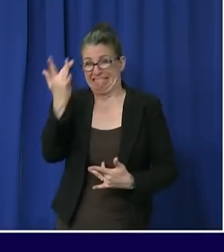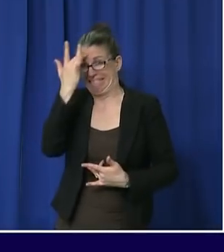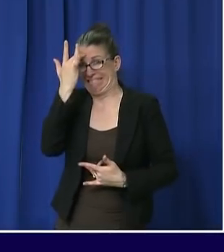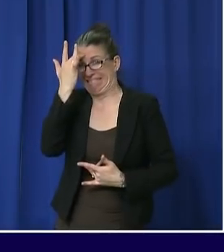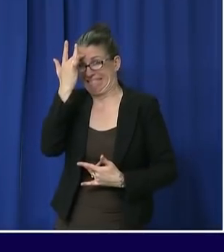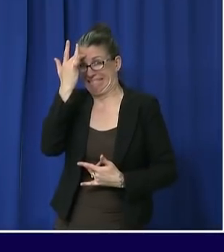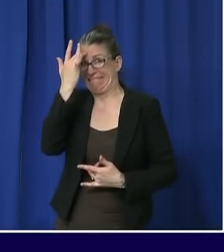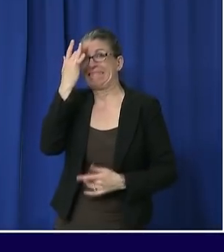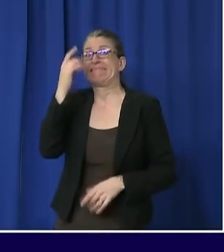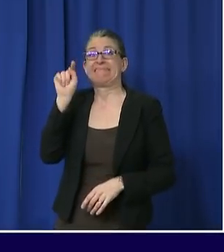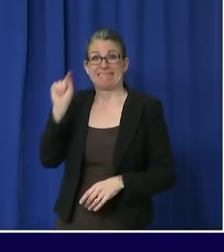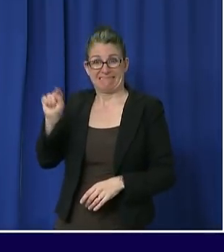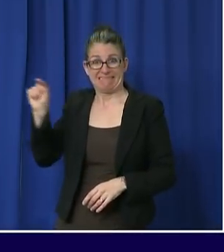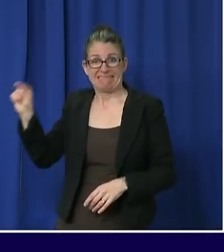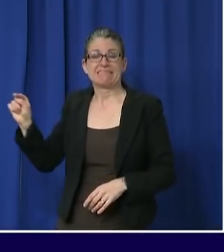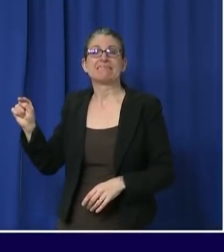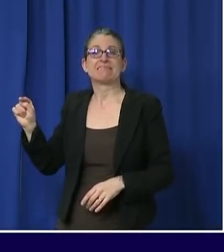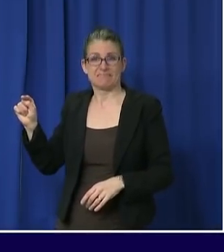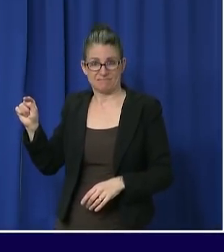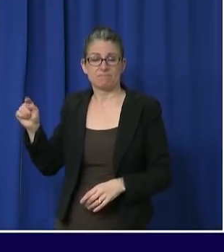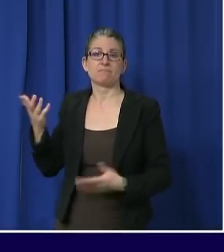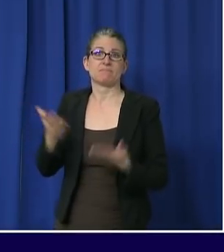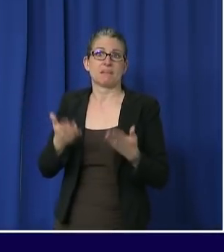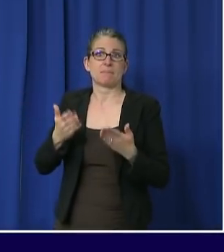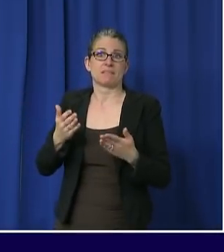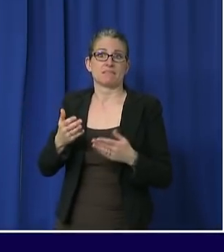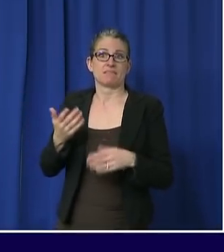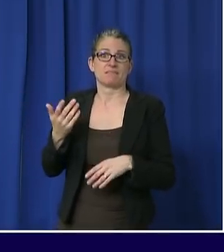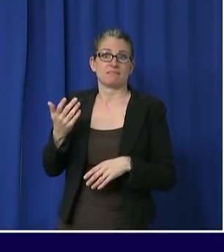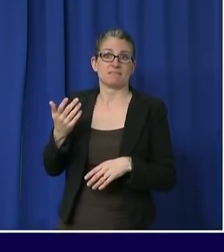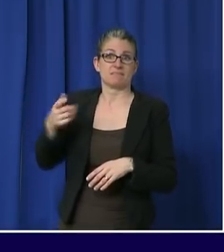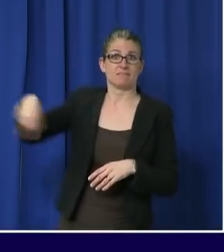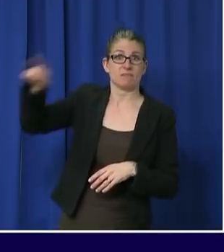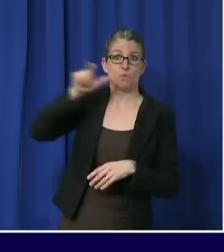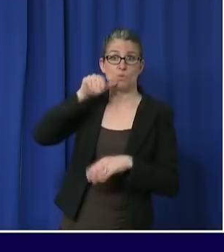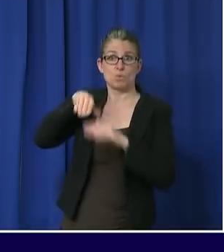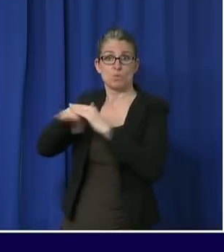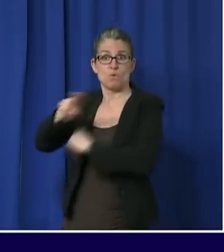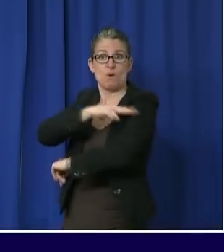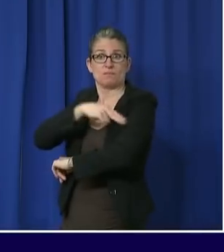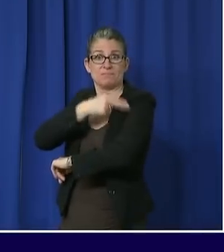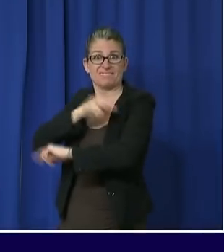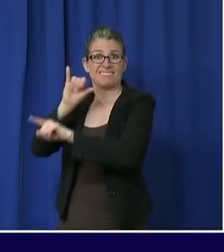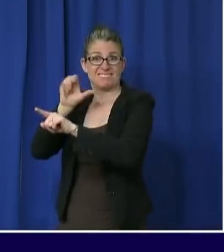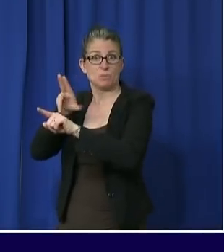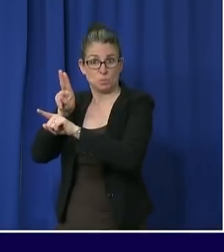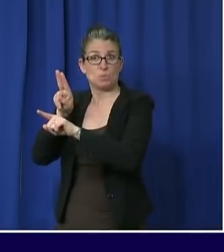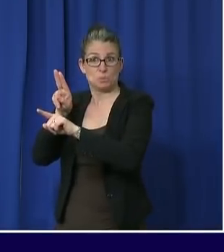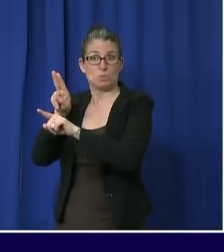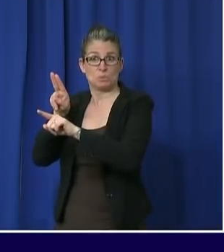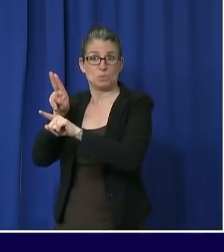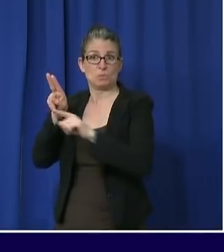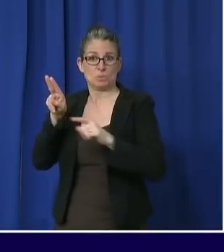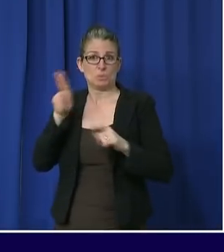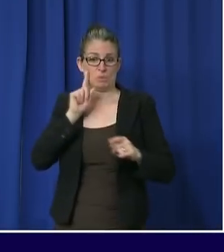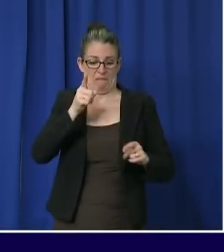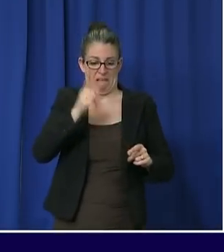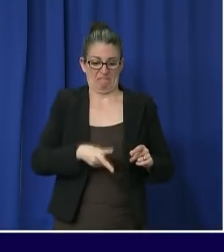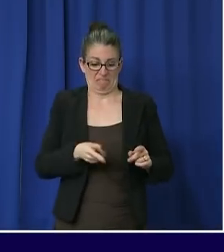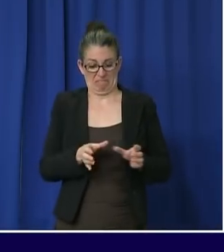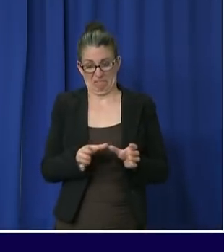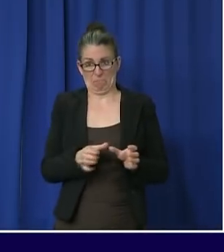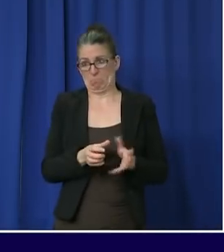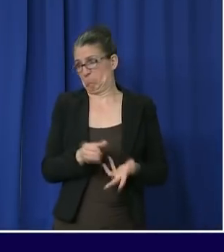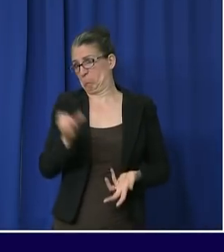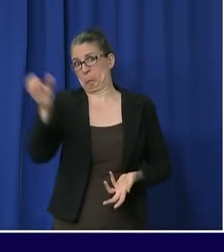for 50% of all the critically ill COVID-19 patients, that's a pretty good indication that they should receive approximately that